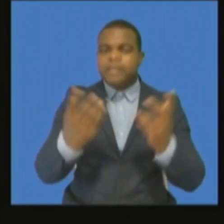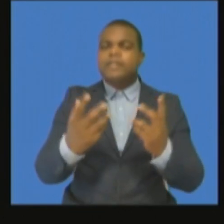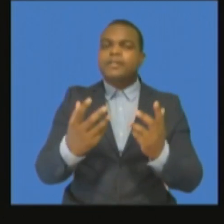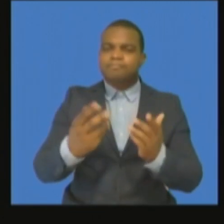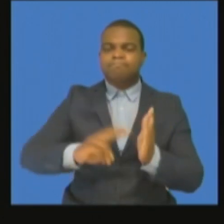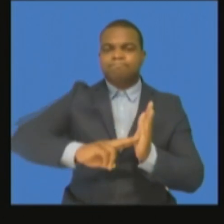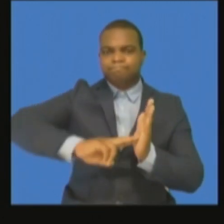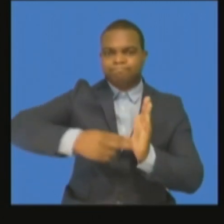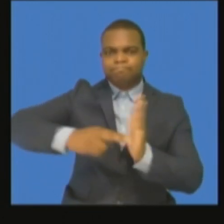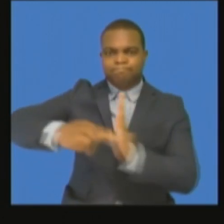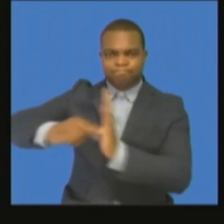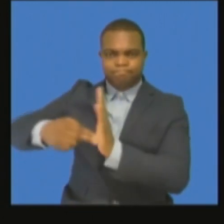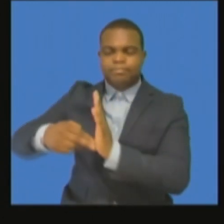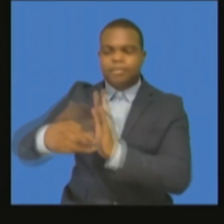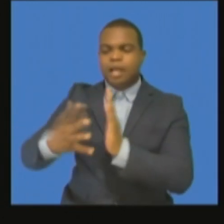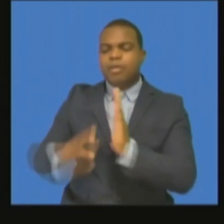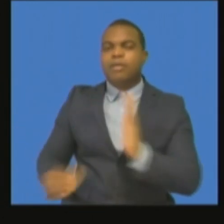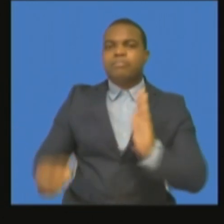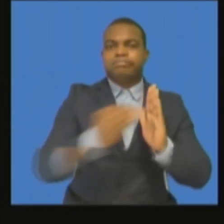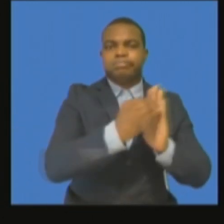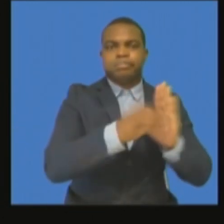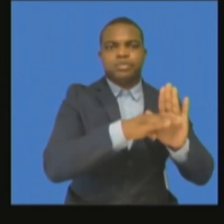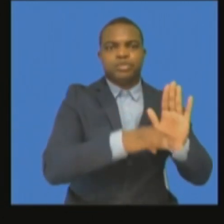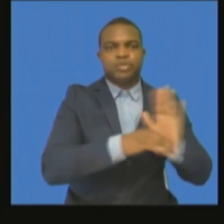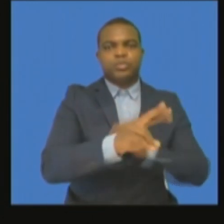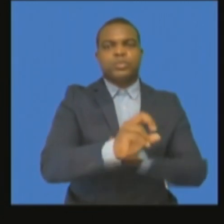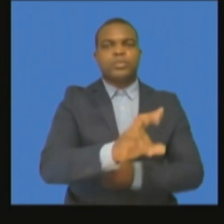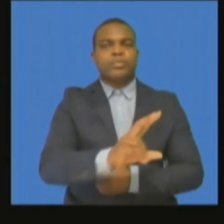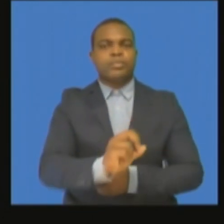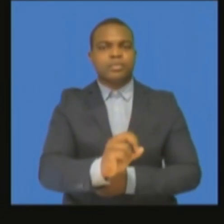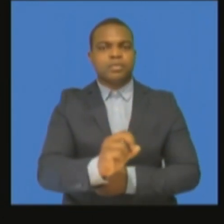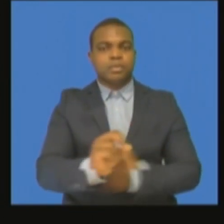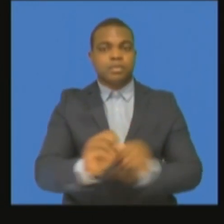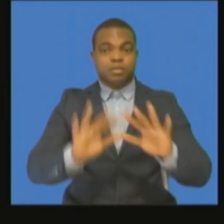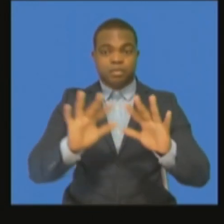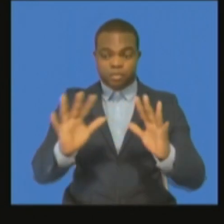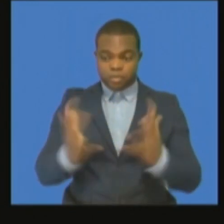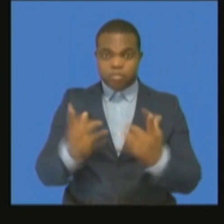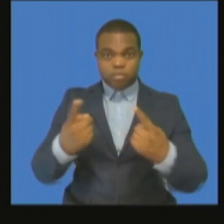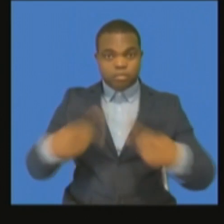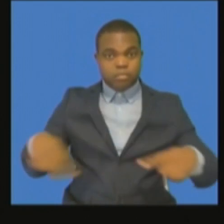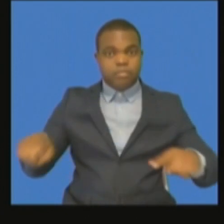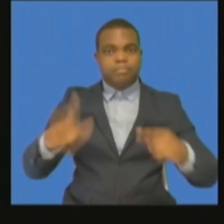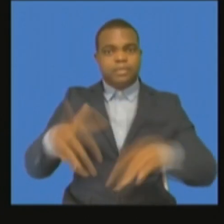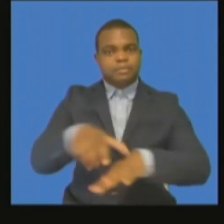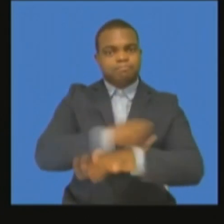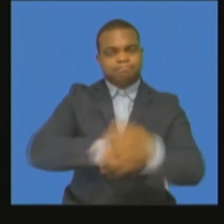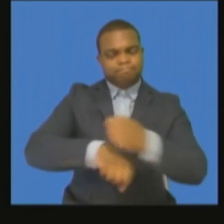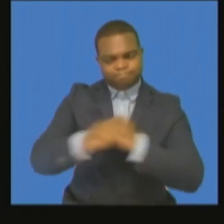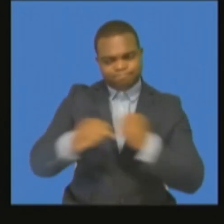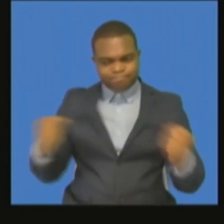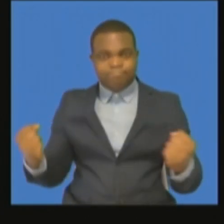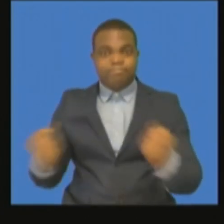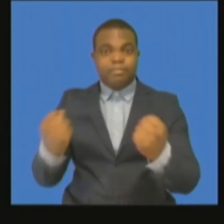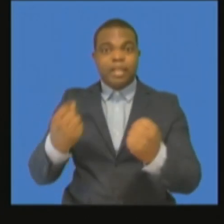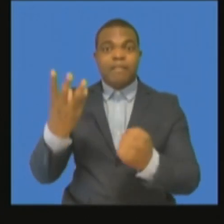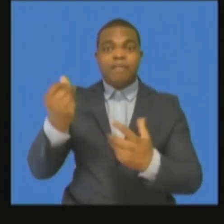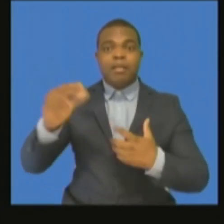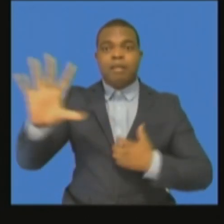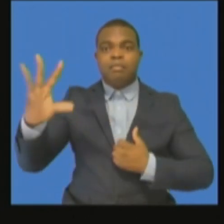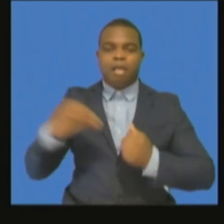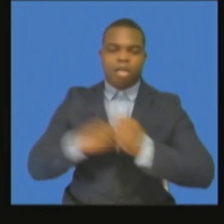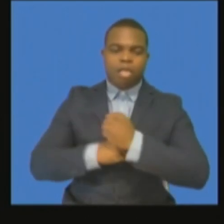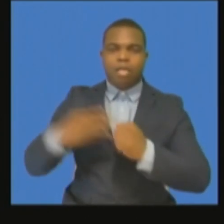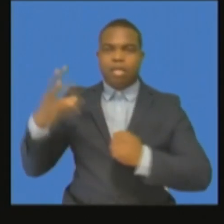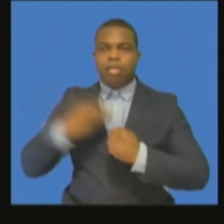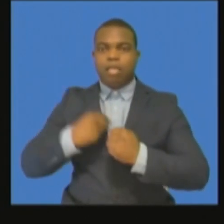desperately need to achieve Agenda 2030. And indeed, it was in this context last year the